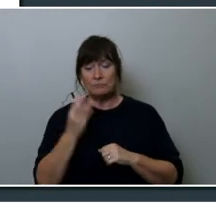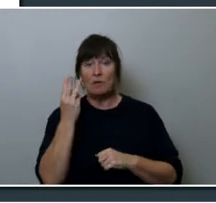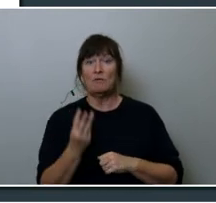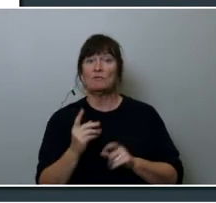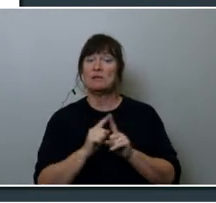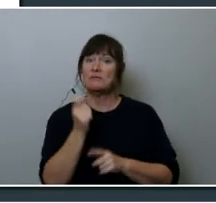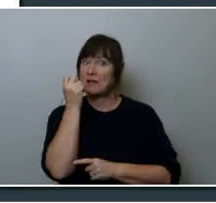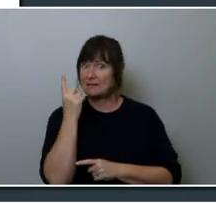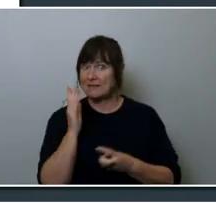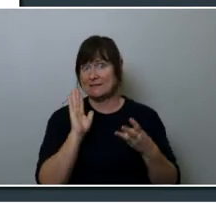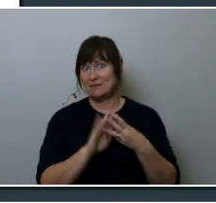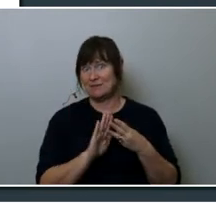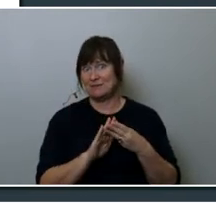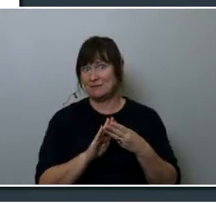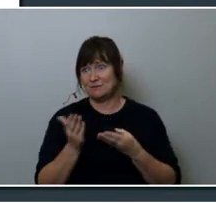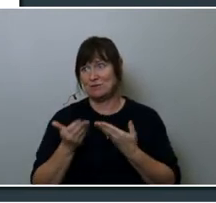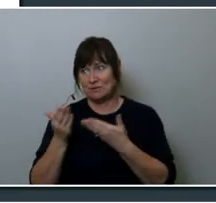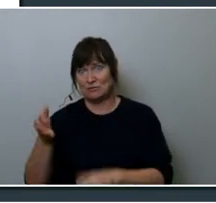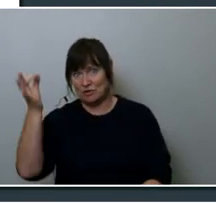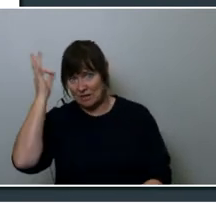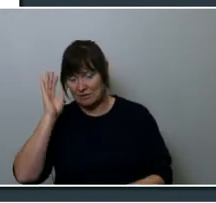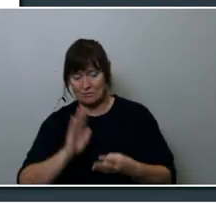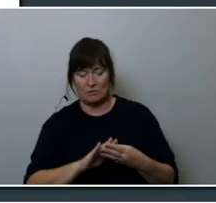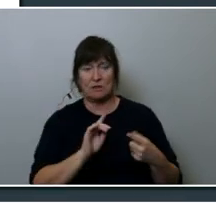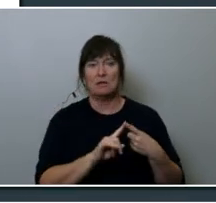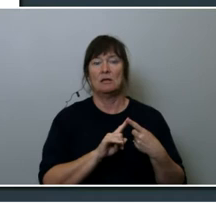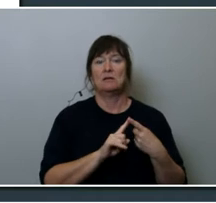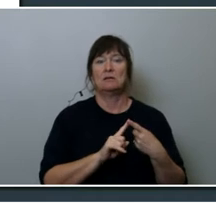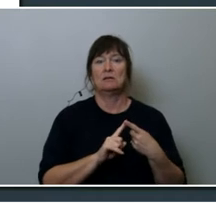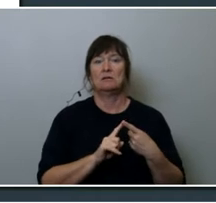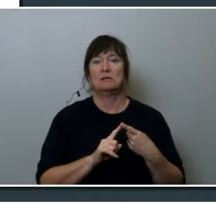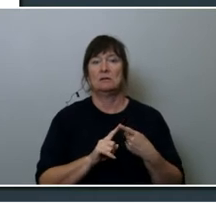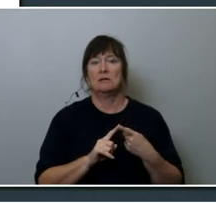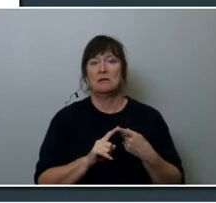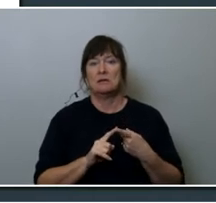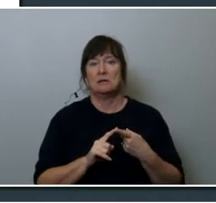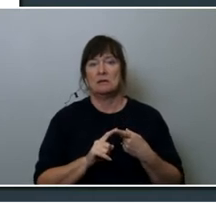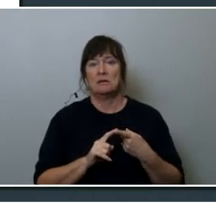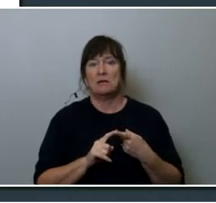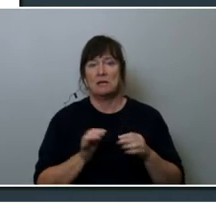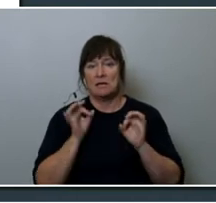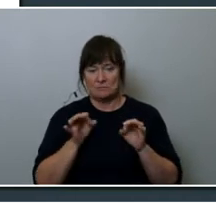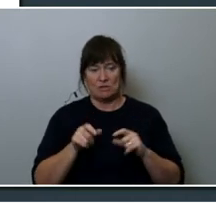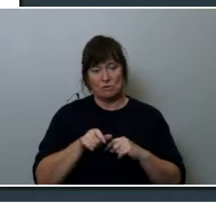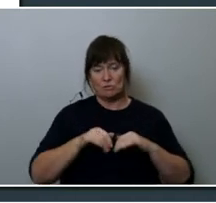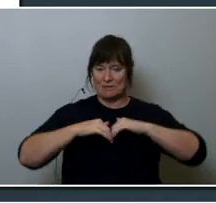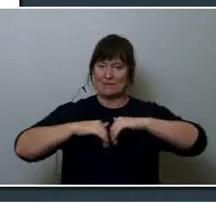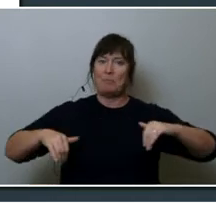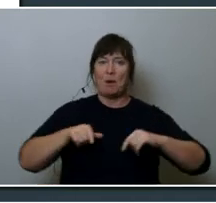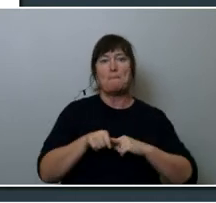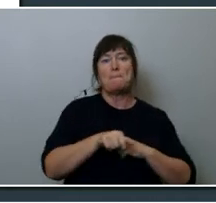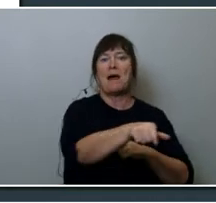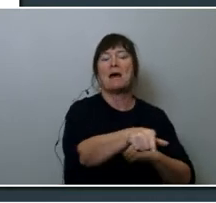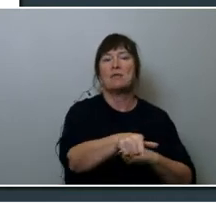different ideas, so you can consider. Our first one is a segregated cycle and skateboard path. So this would